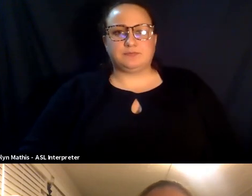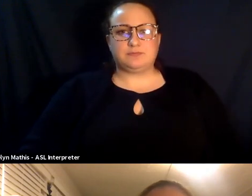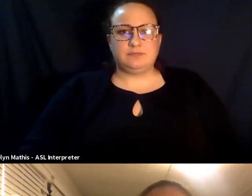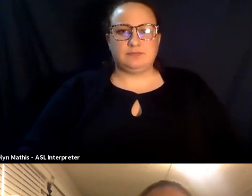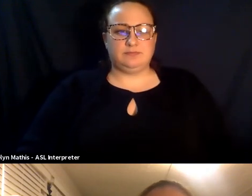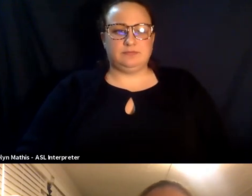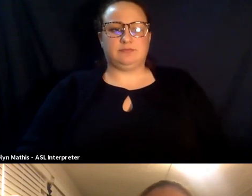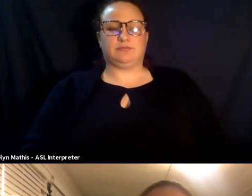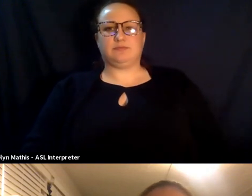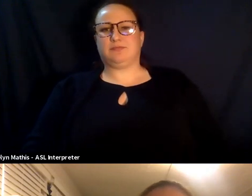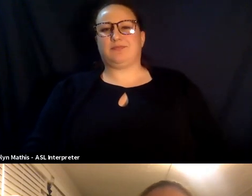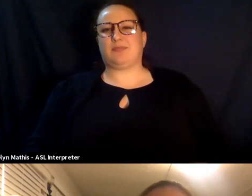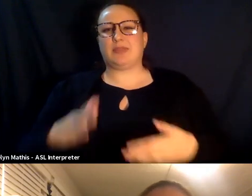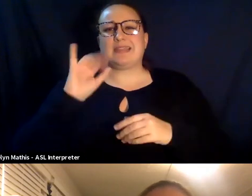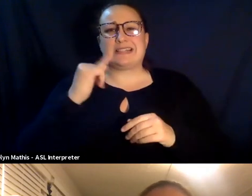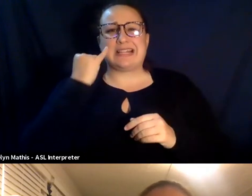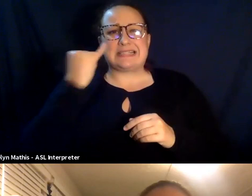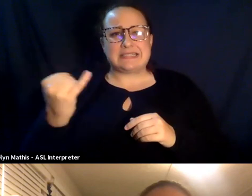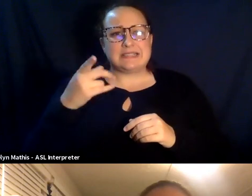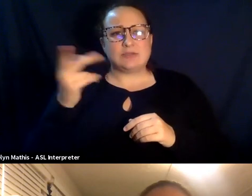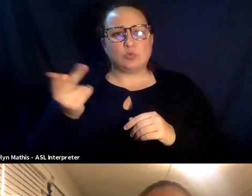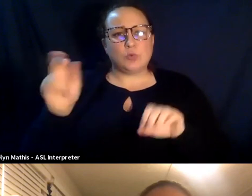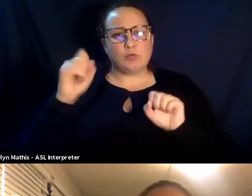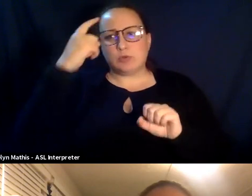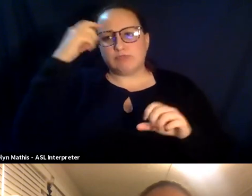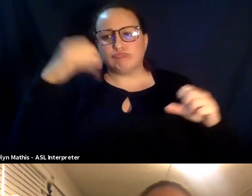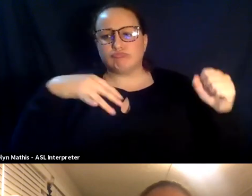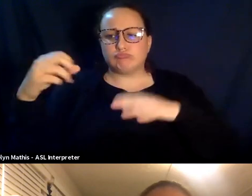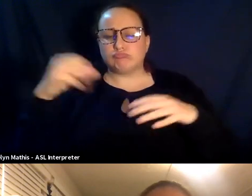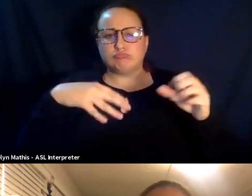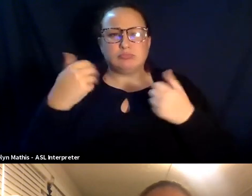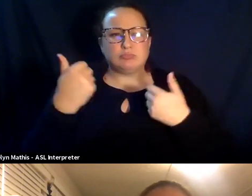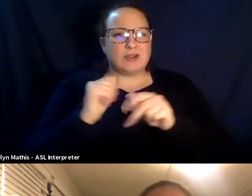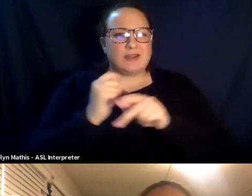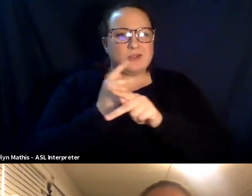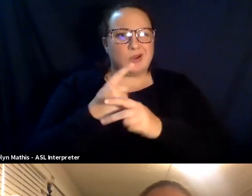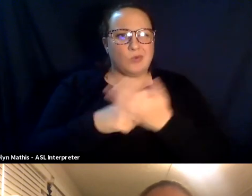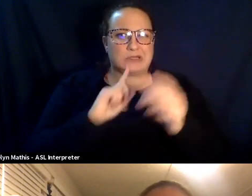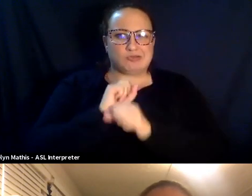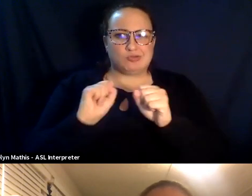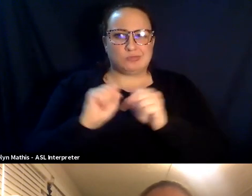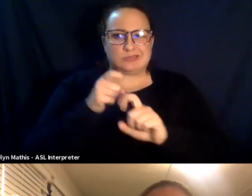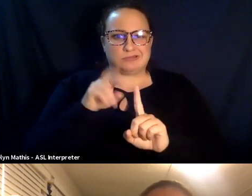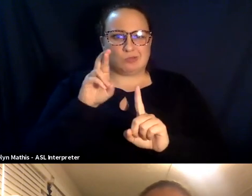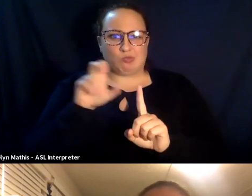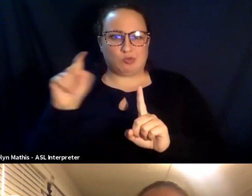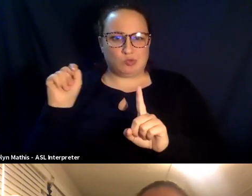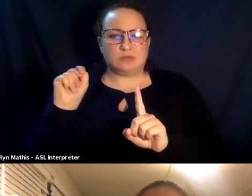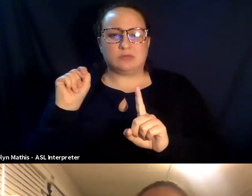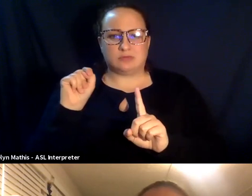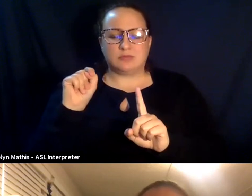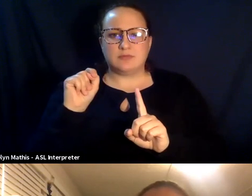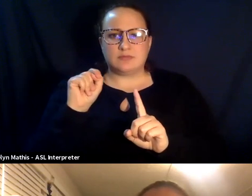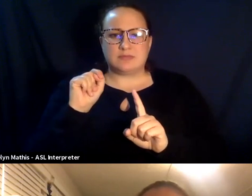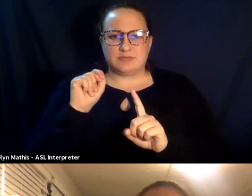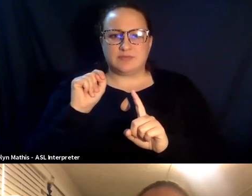are just some ideas, and you can brainstorm with him and try to get to what it is that's really throwing him off. The whole nother thing that's happening is